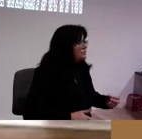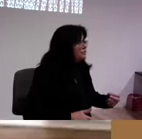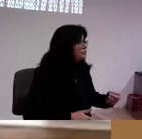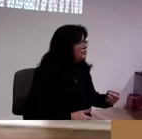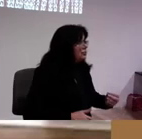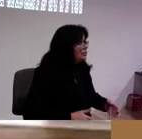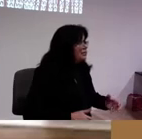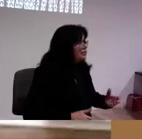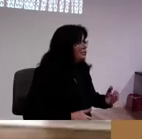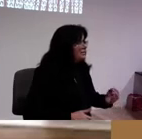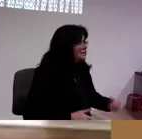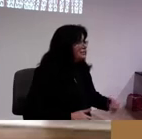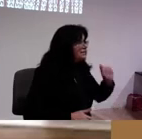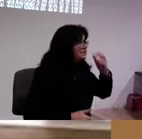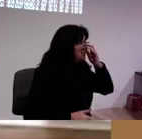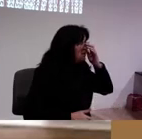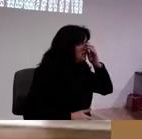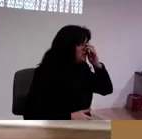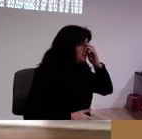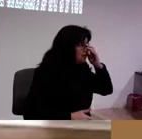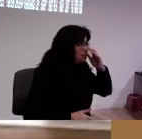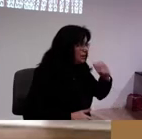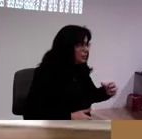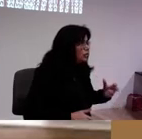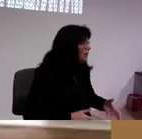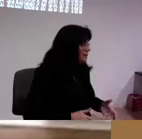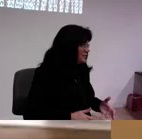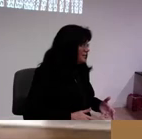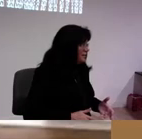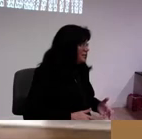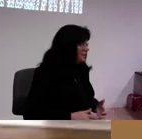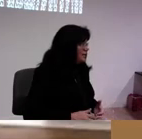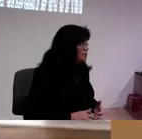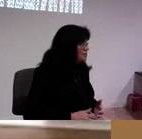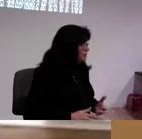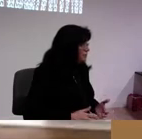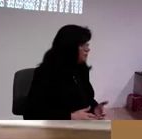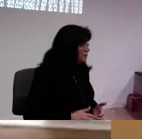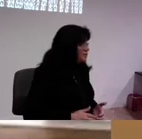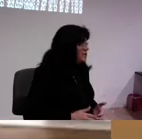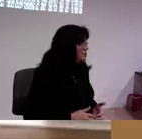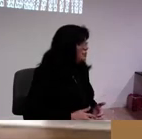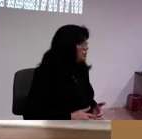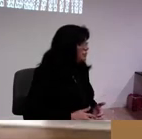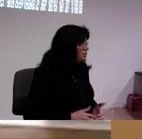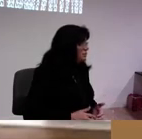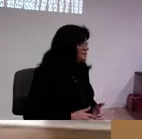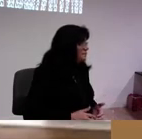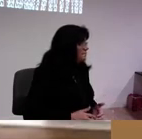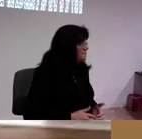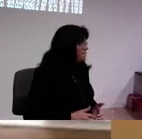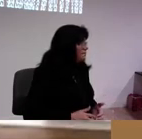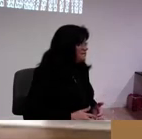Aboriginal women stepped into the space, people like distinguished Professor Aileen Morton